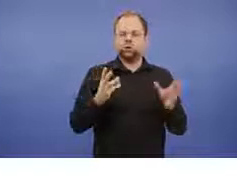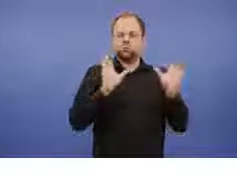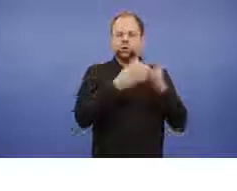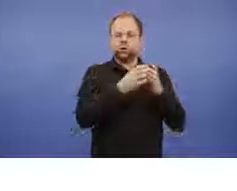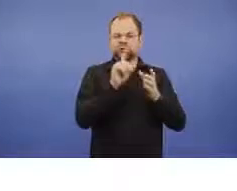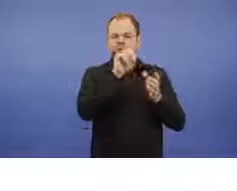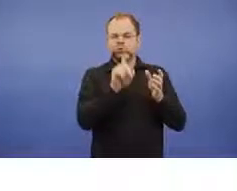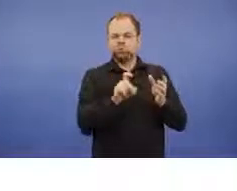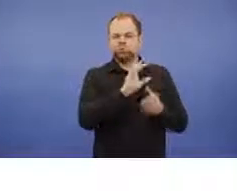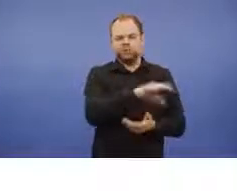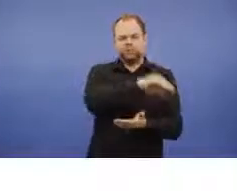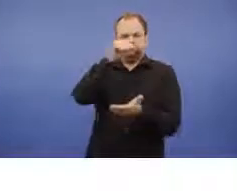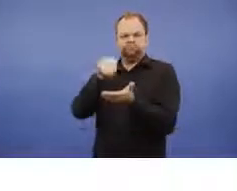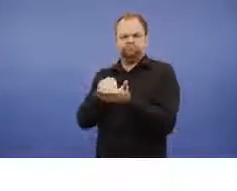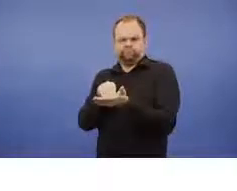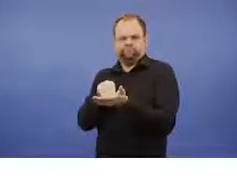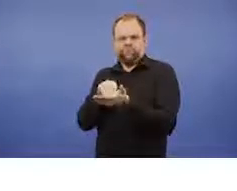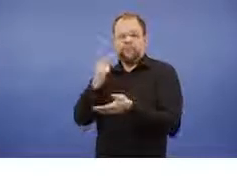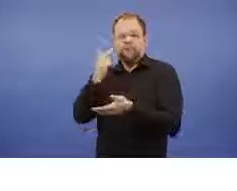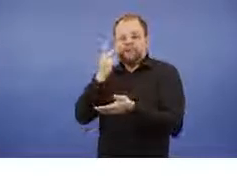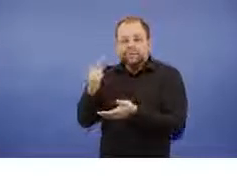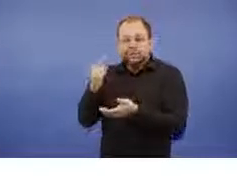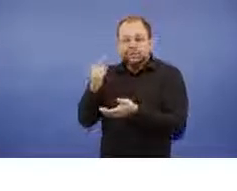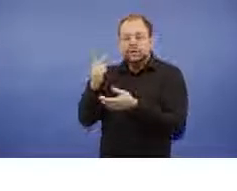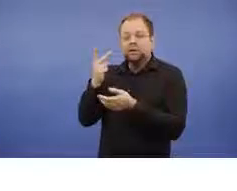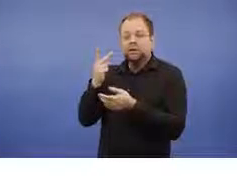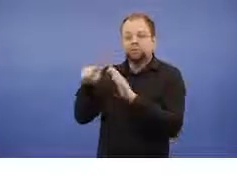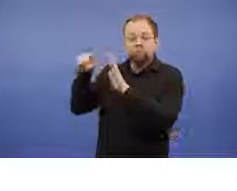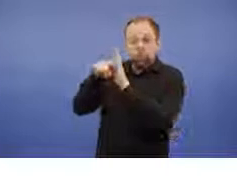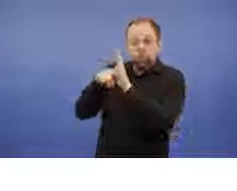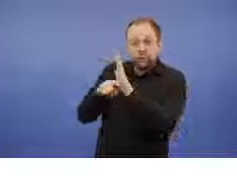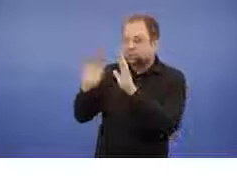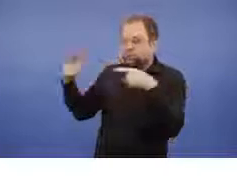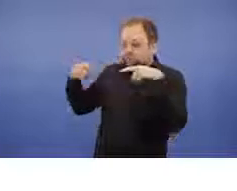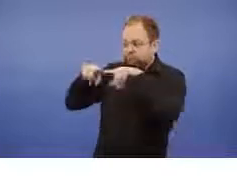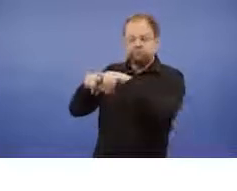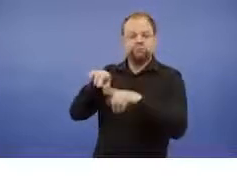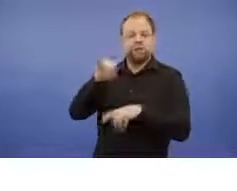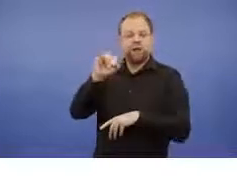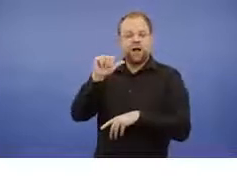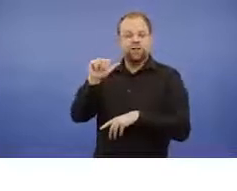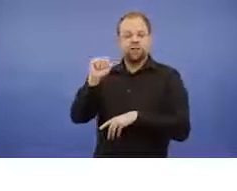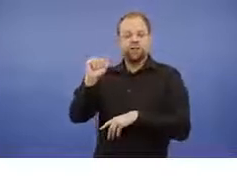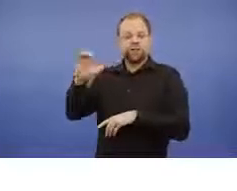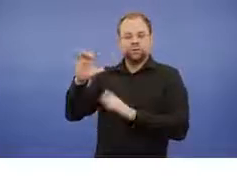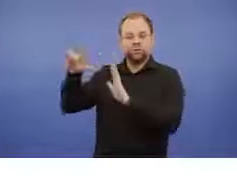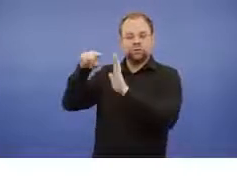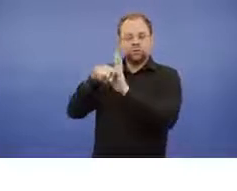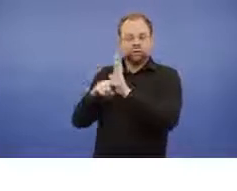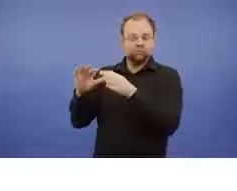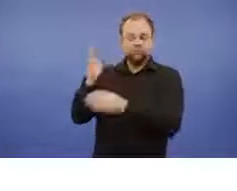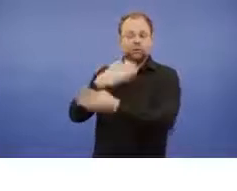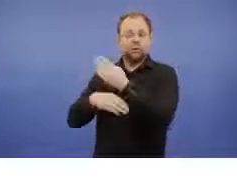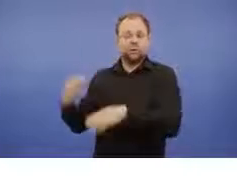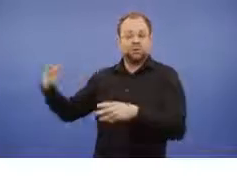frameworks, improve the level of coordination with humanitarian actors, and to address the needs of persons